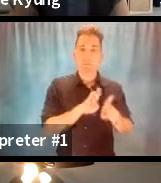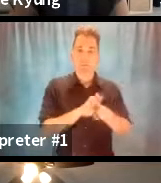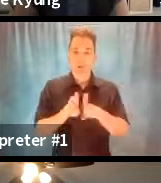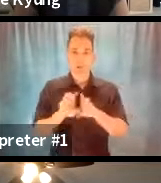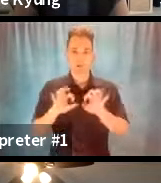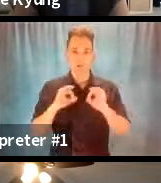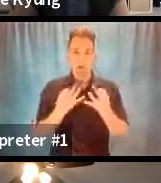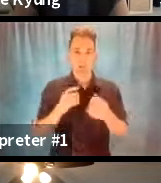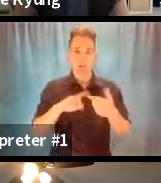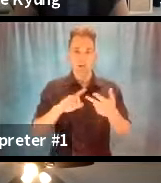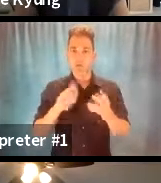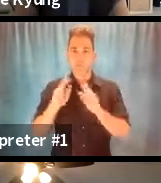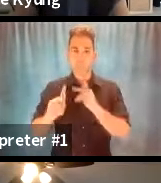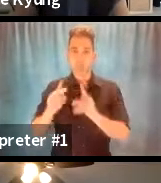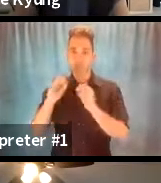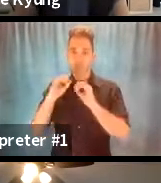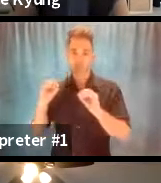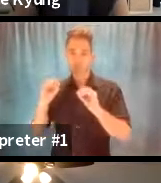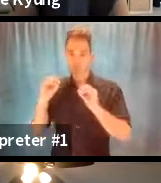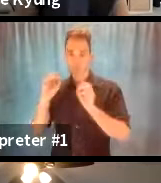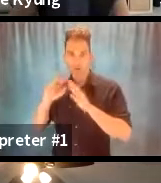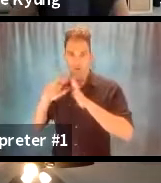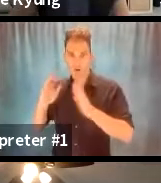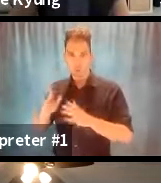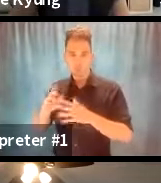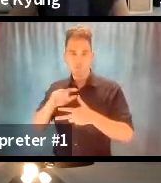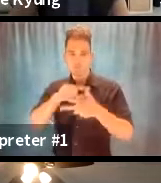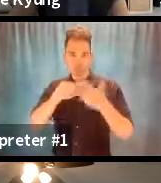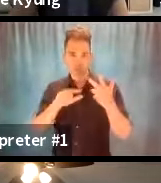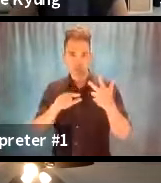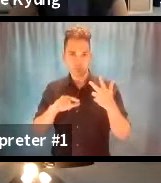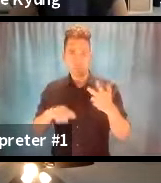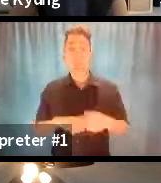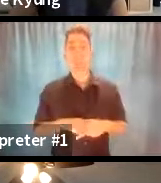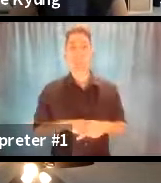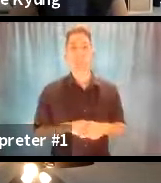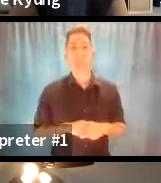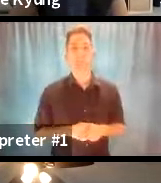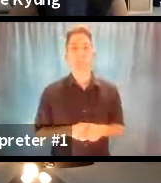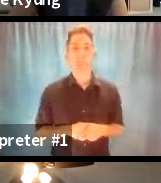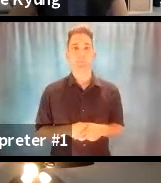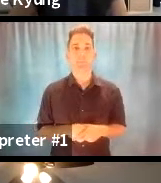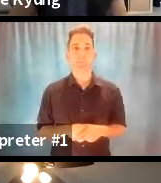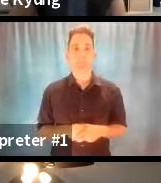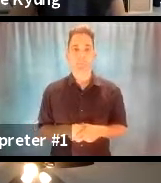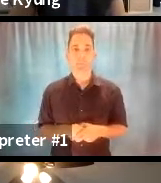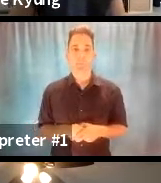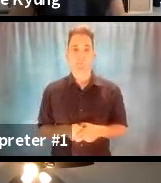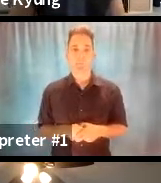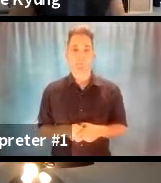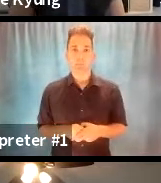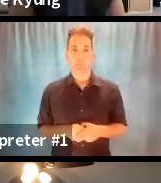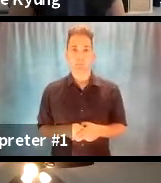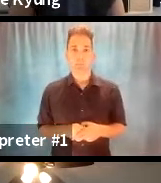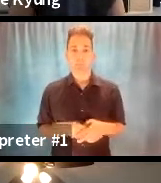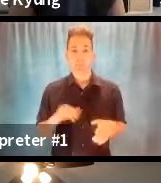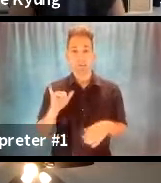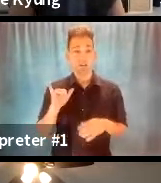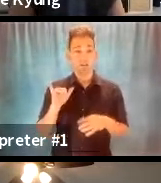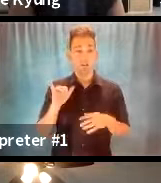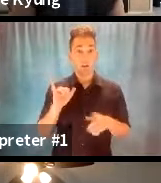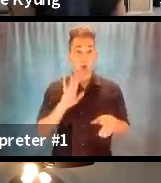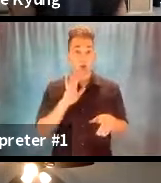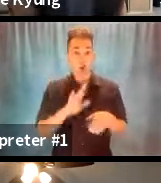homeless. And so I didn't see anywhere in the proposal where it